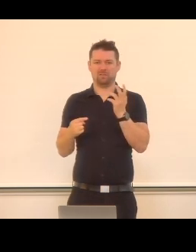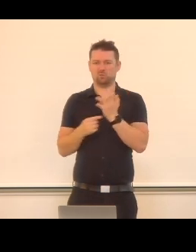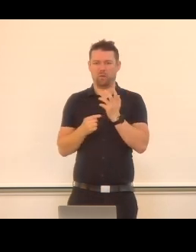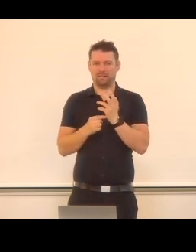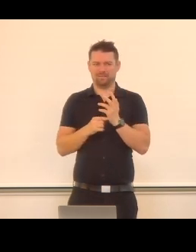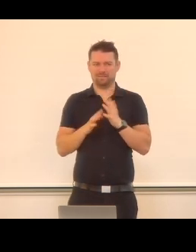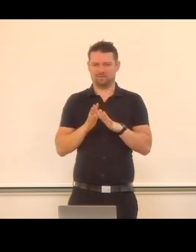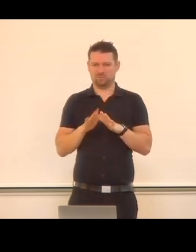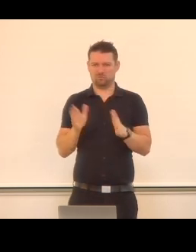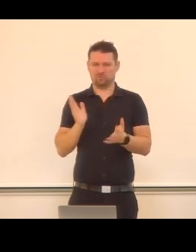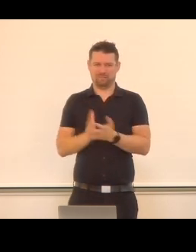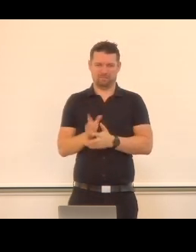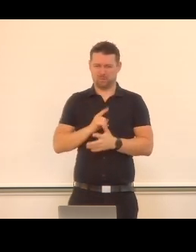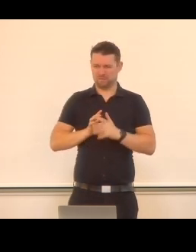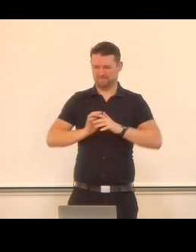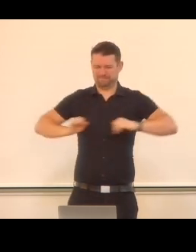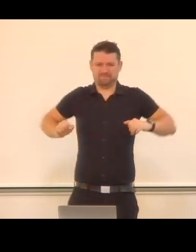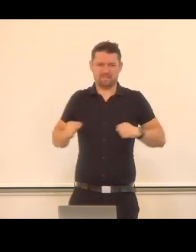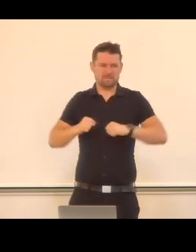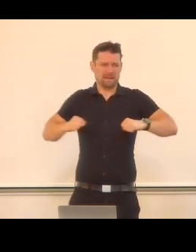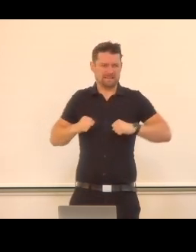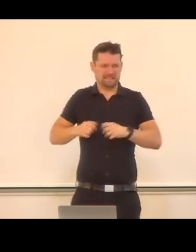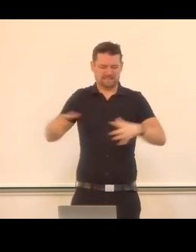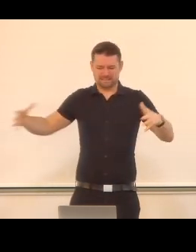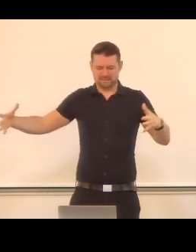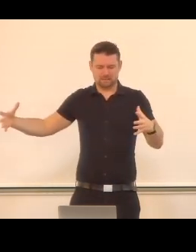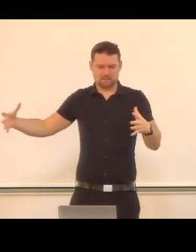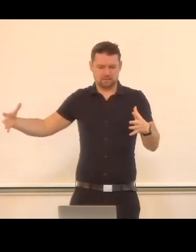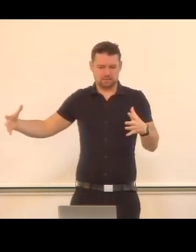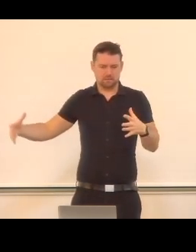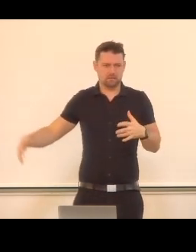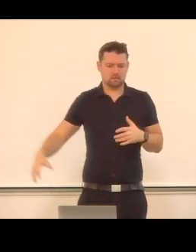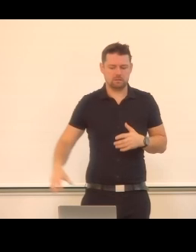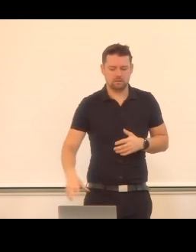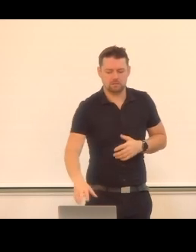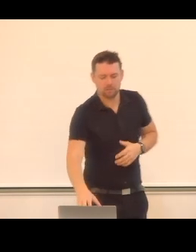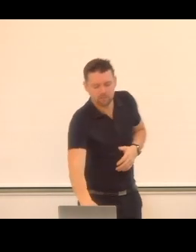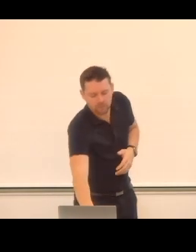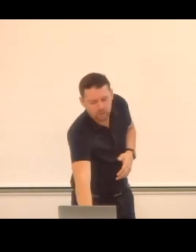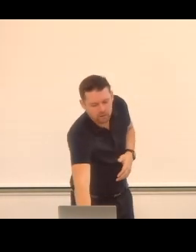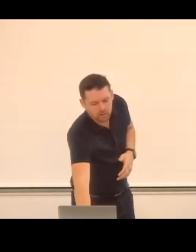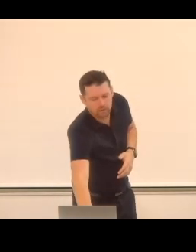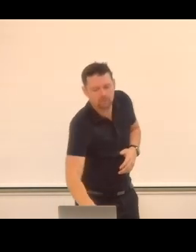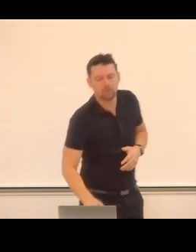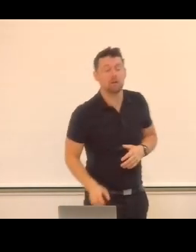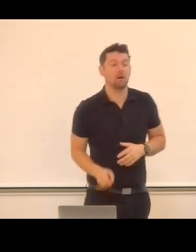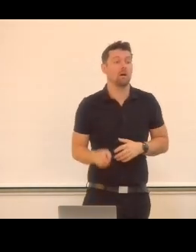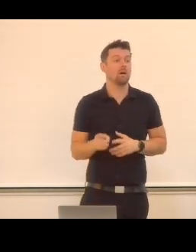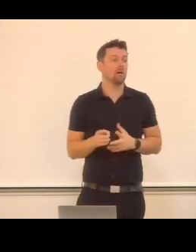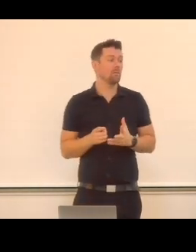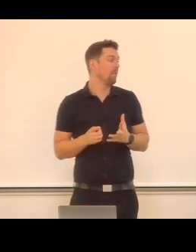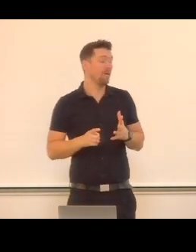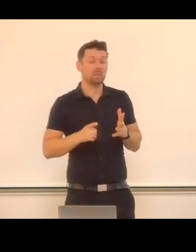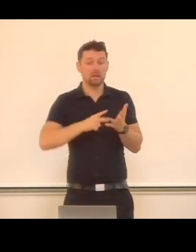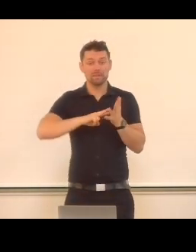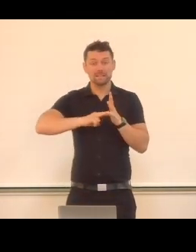walk-in bathroom, lots of space. But and you didn't have systems to work with. The crew